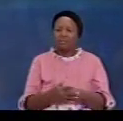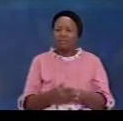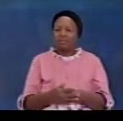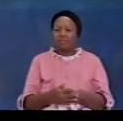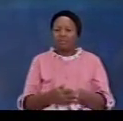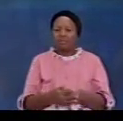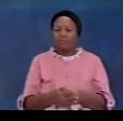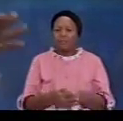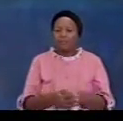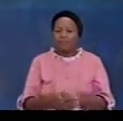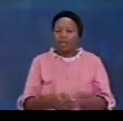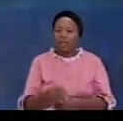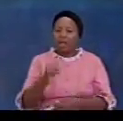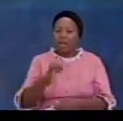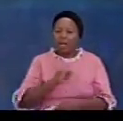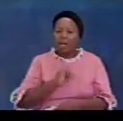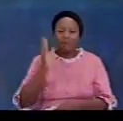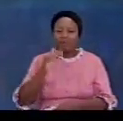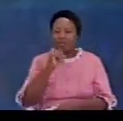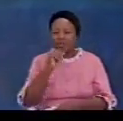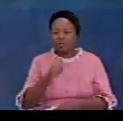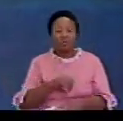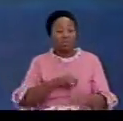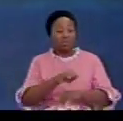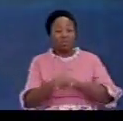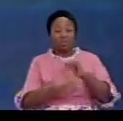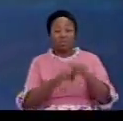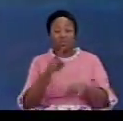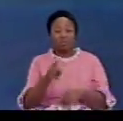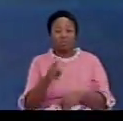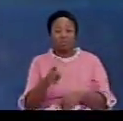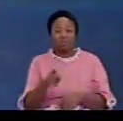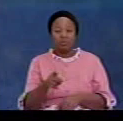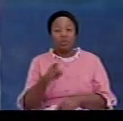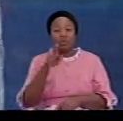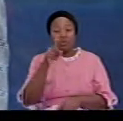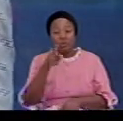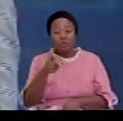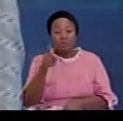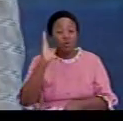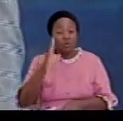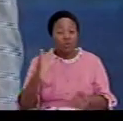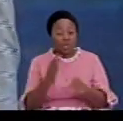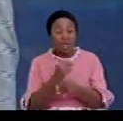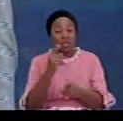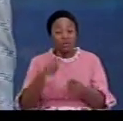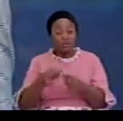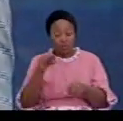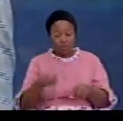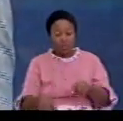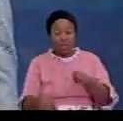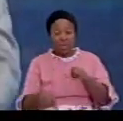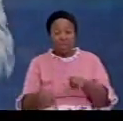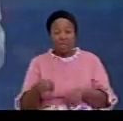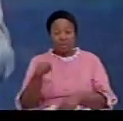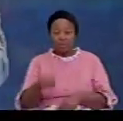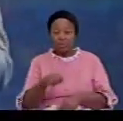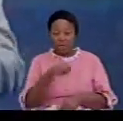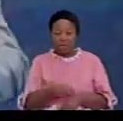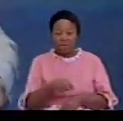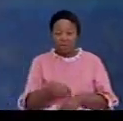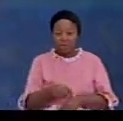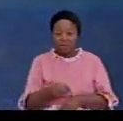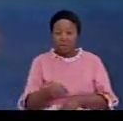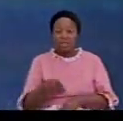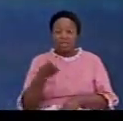I will not deceive you. You will get to hell itself, fire. There's torment there, there's suffering